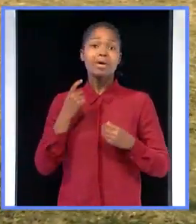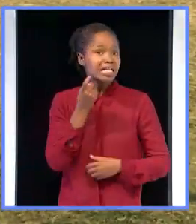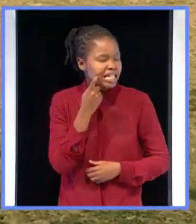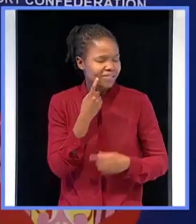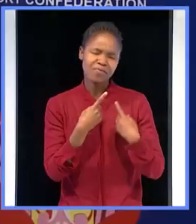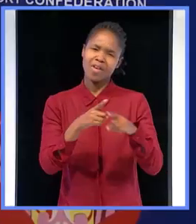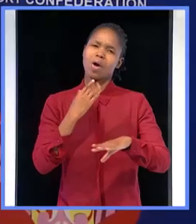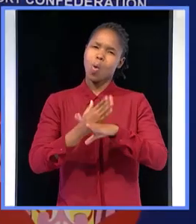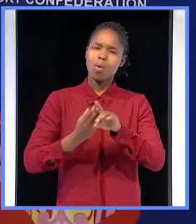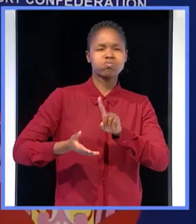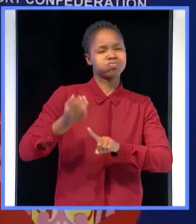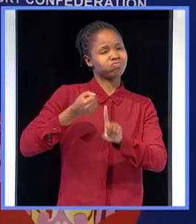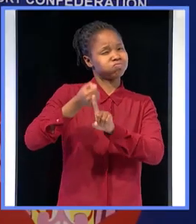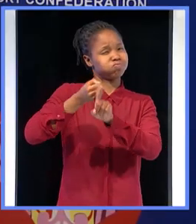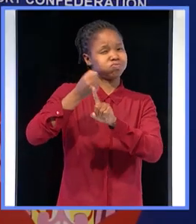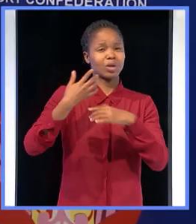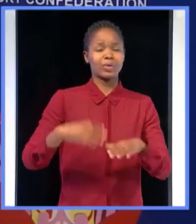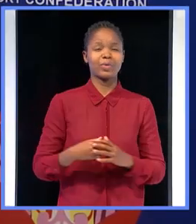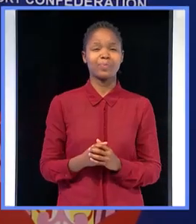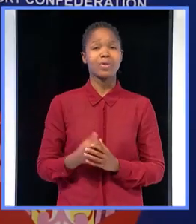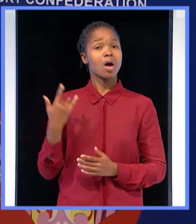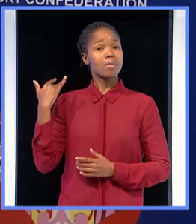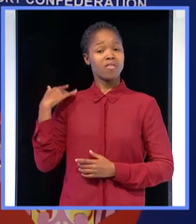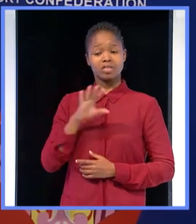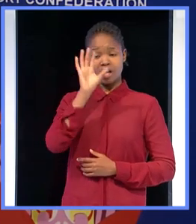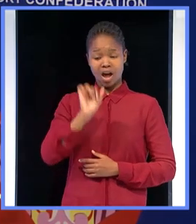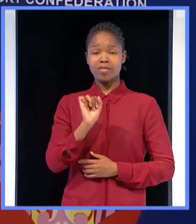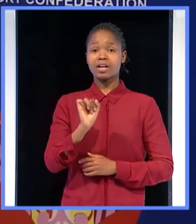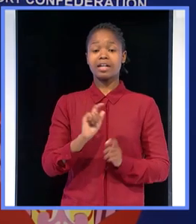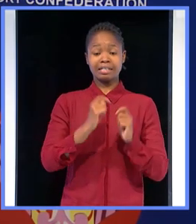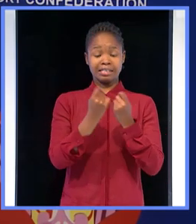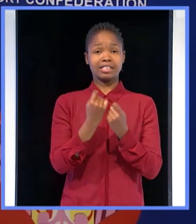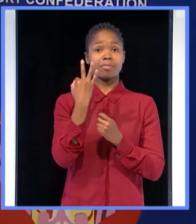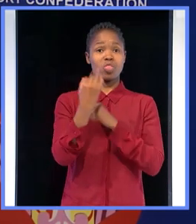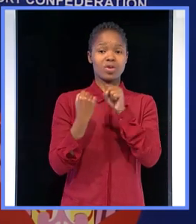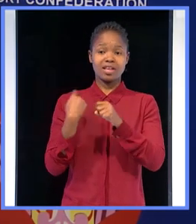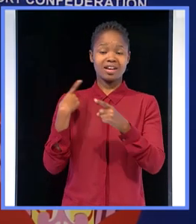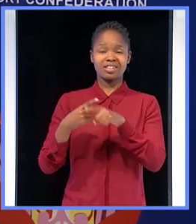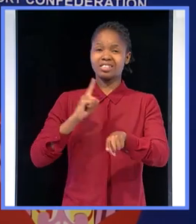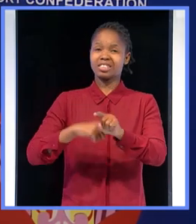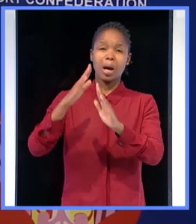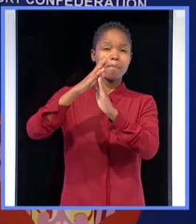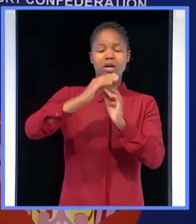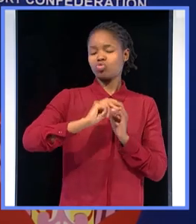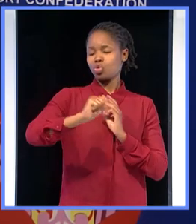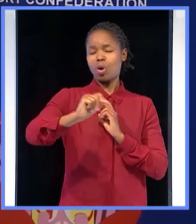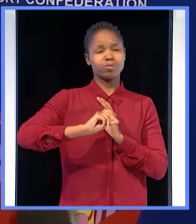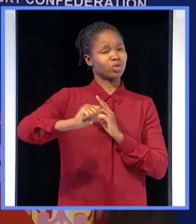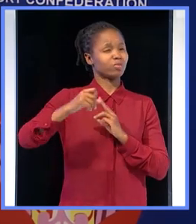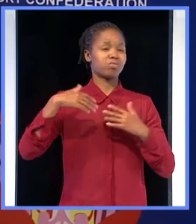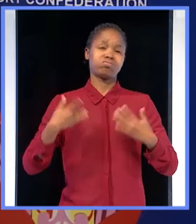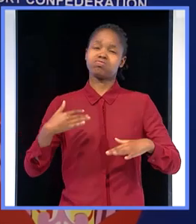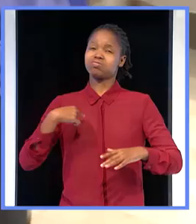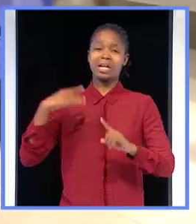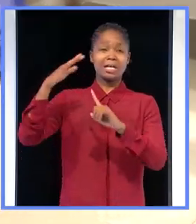goud te breek. I was in the SA team for the last 3 years and I broke the records in every event so